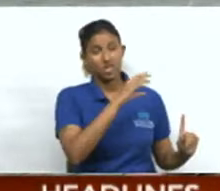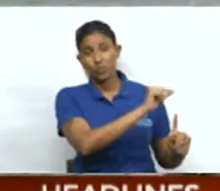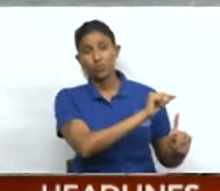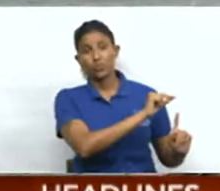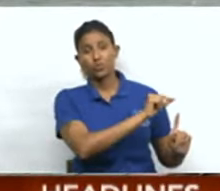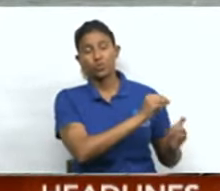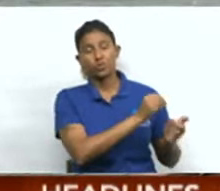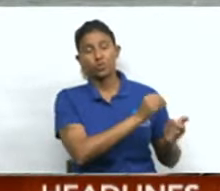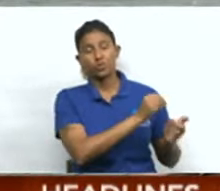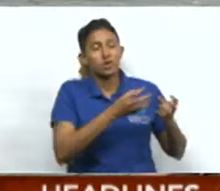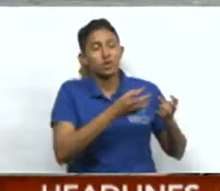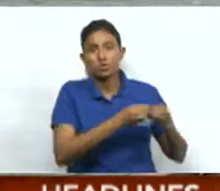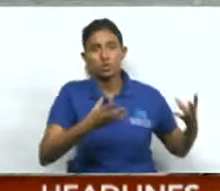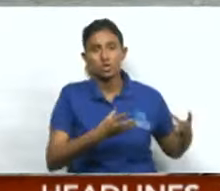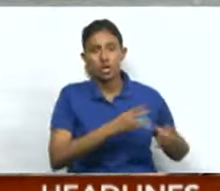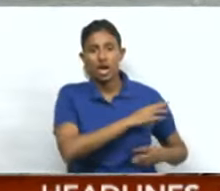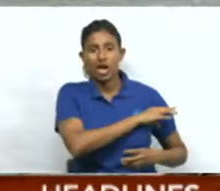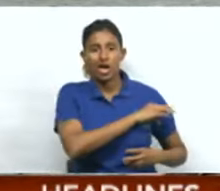forth,